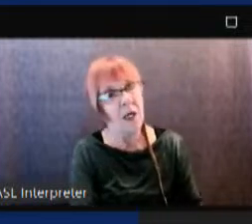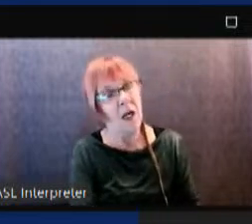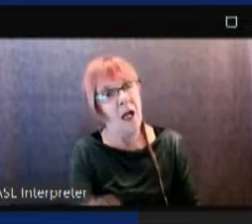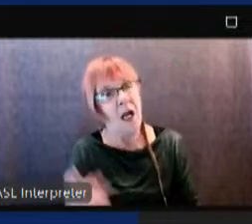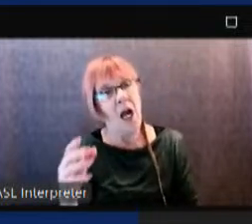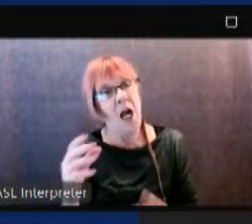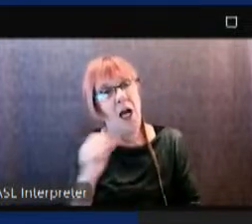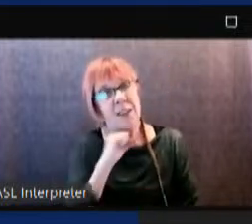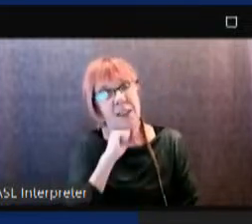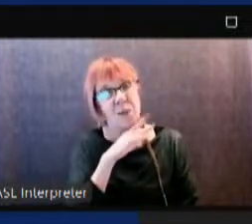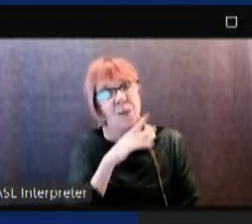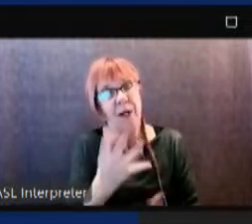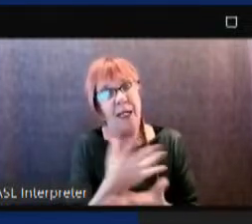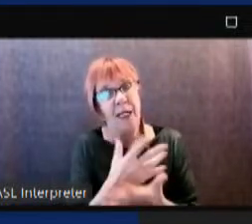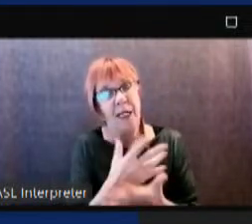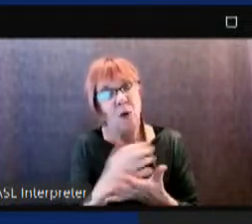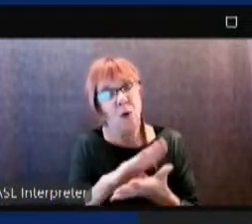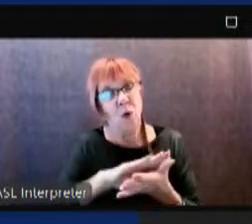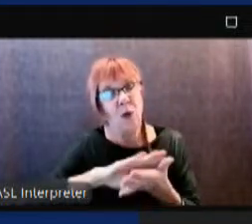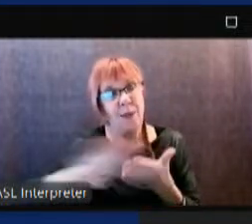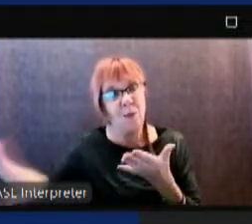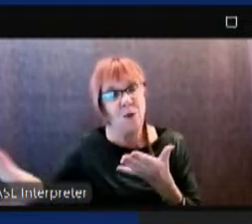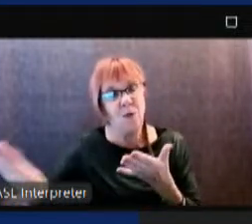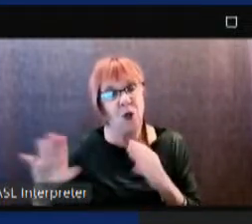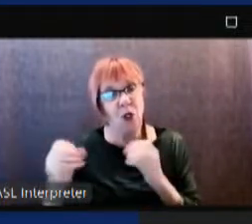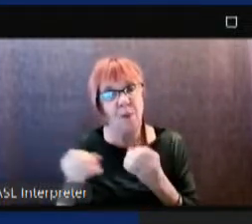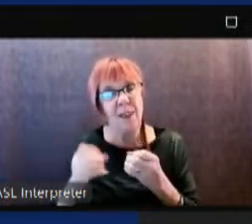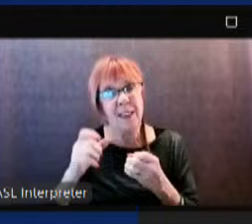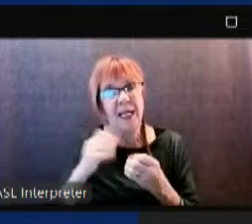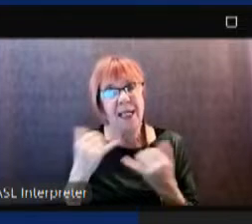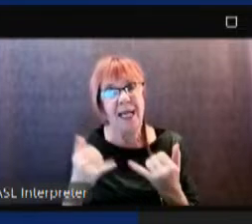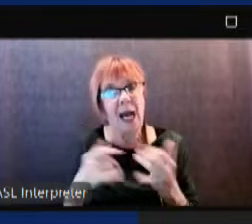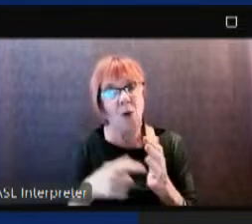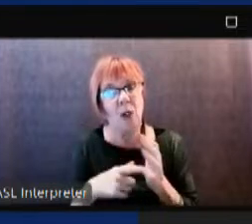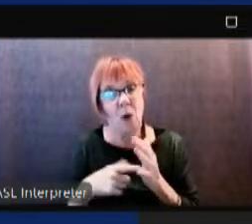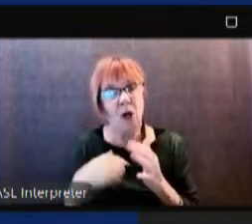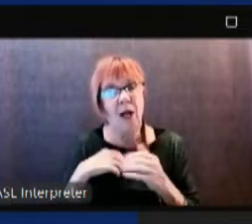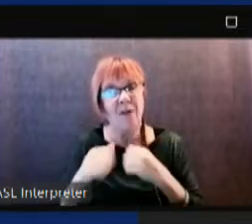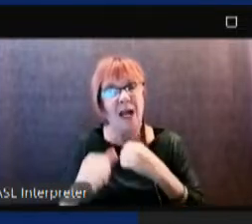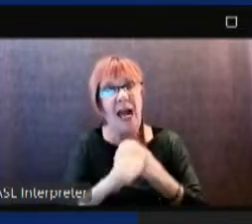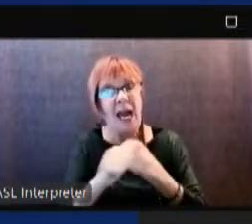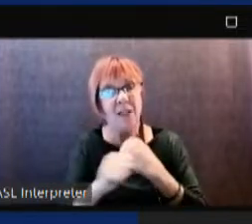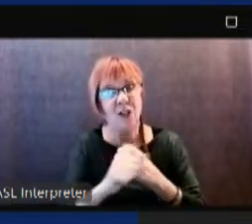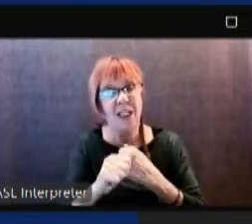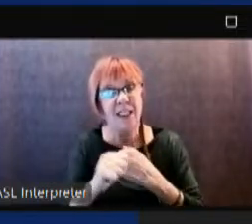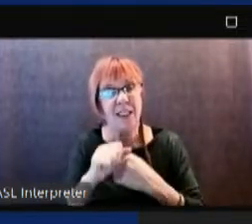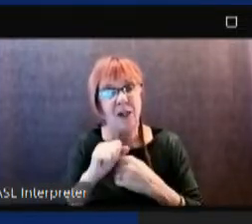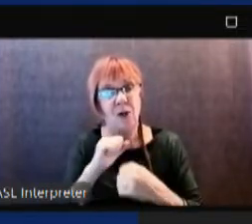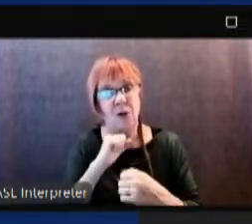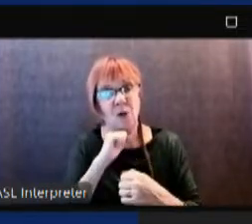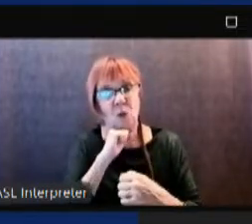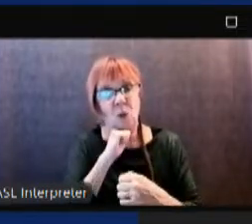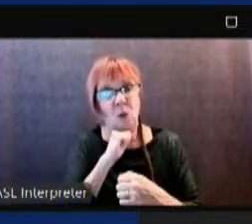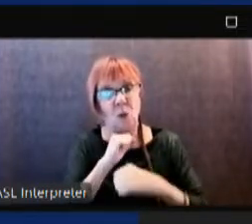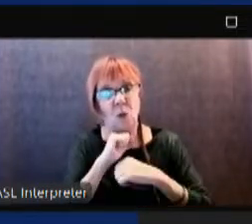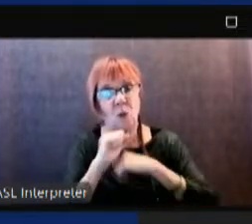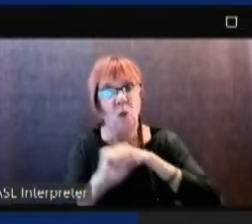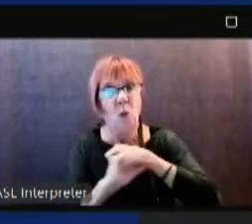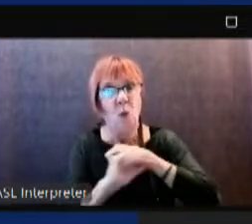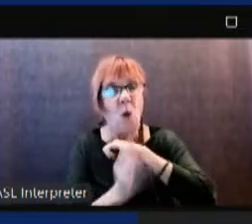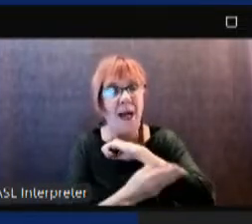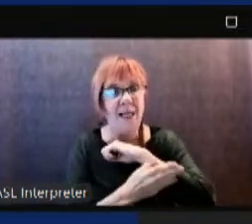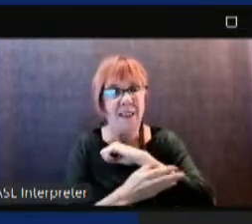removal companies are now required to have a hazardous waste certificate to access waste removal